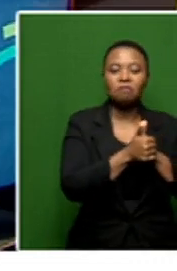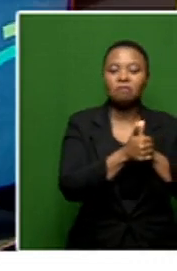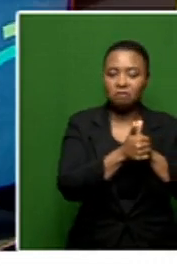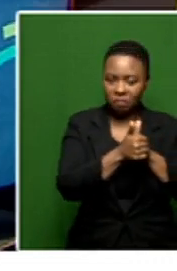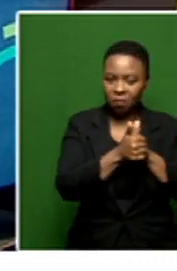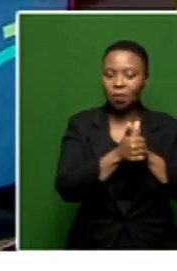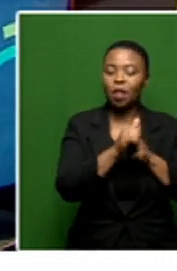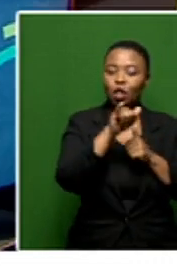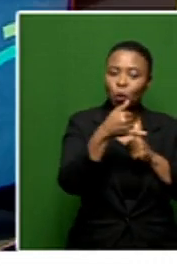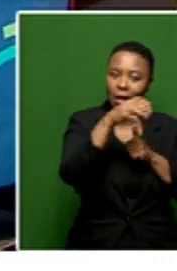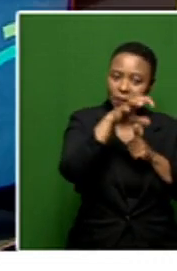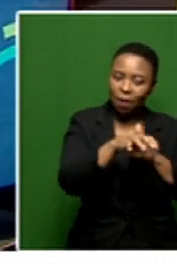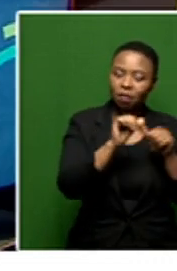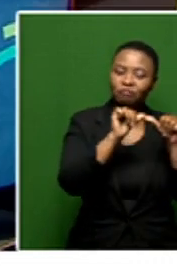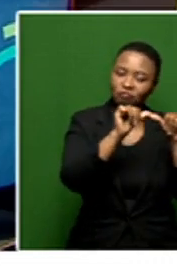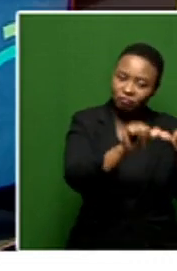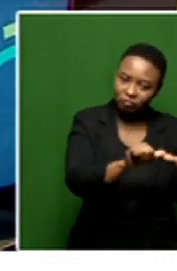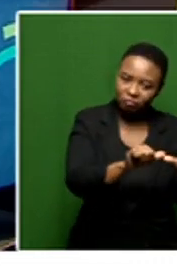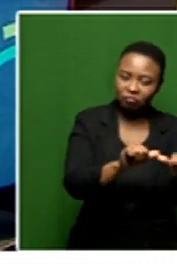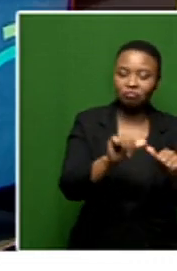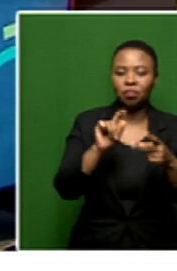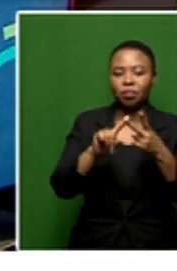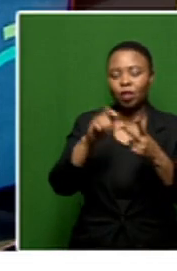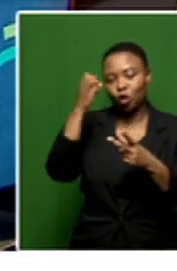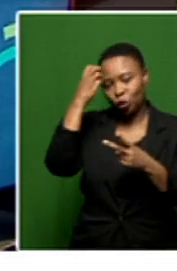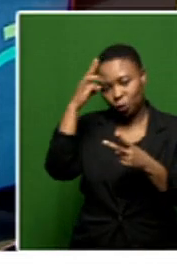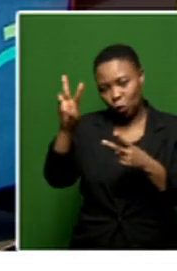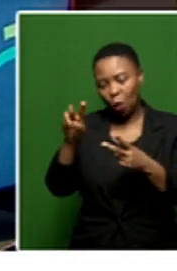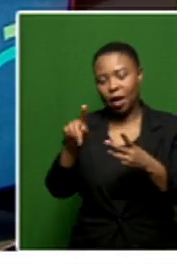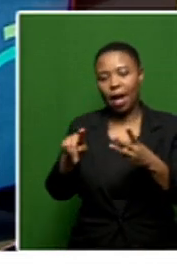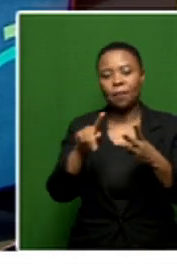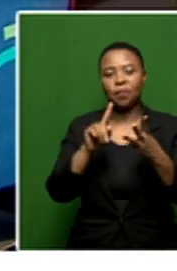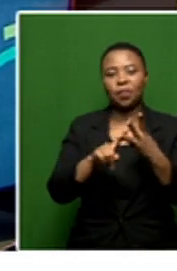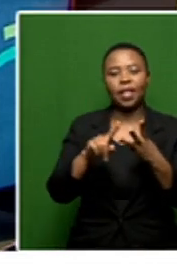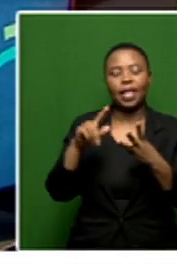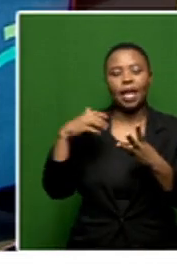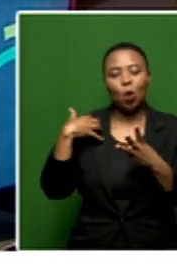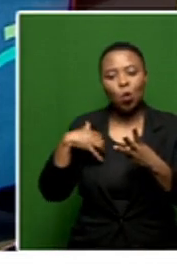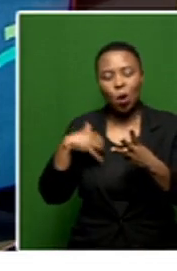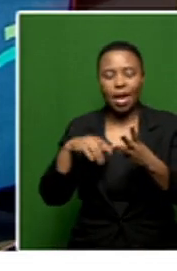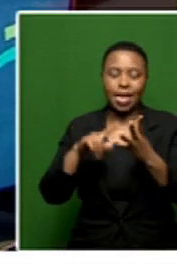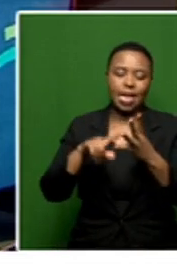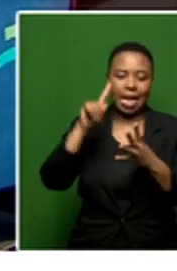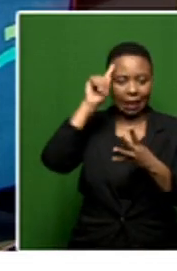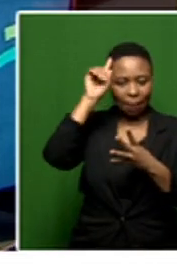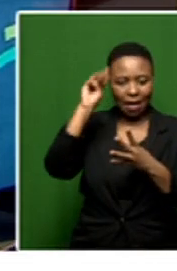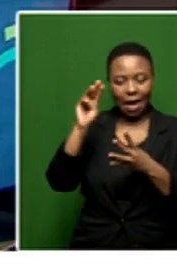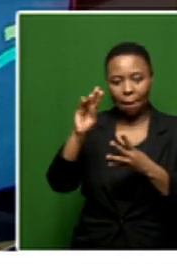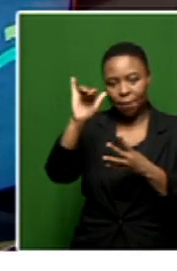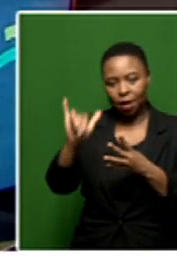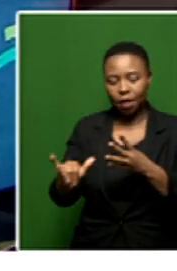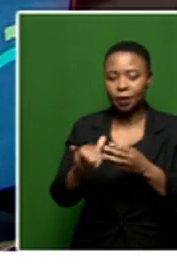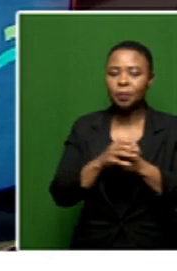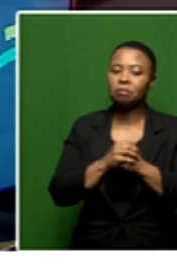your Johannesburg, your Tshwane, your Ekurhuleni, and your Nelson Mandela Bay. Just your thoughts to frame this